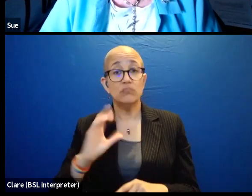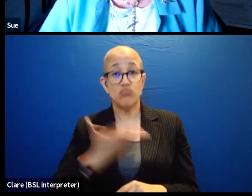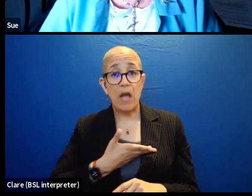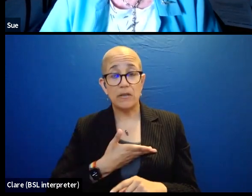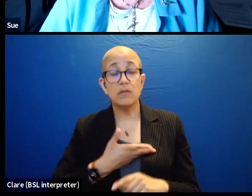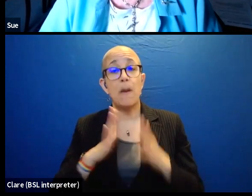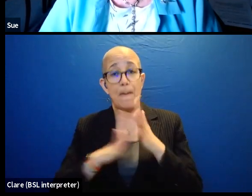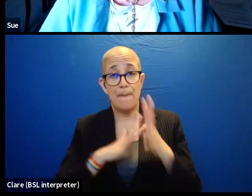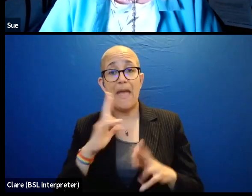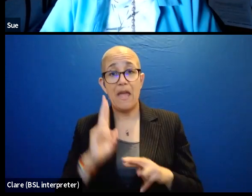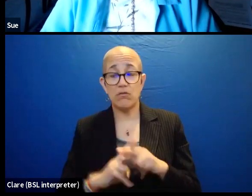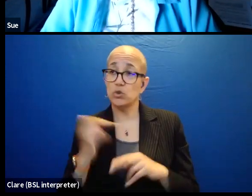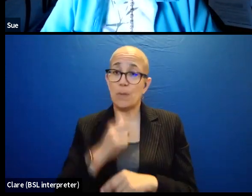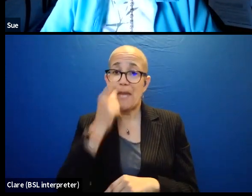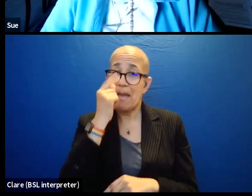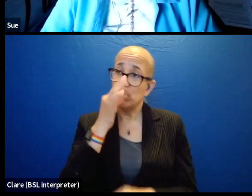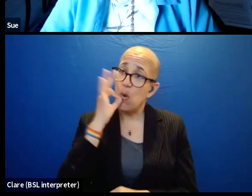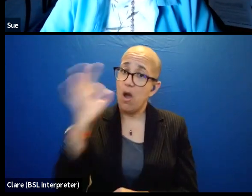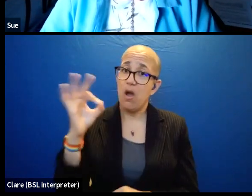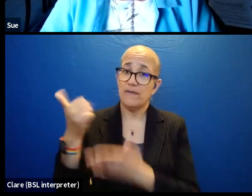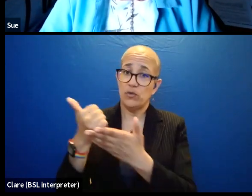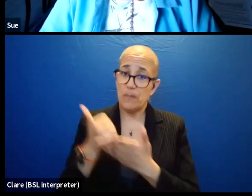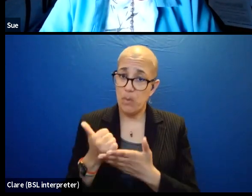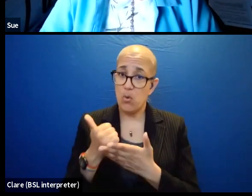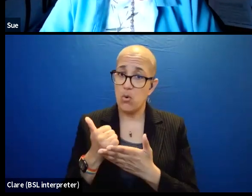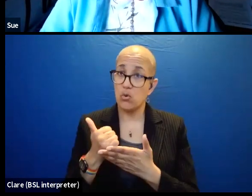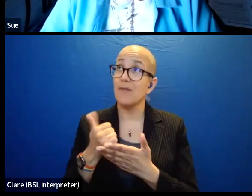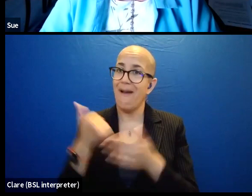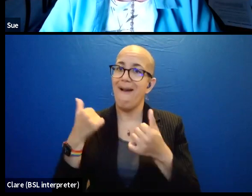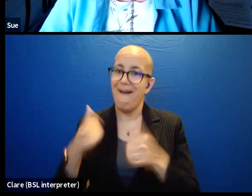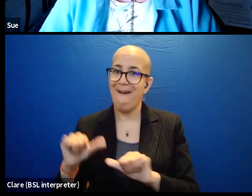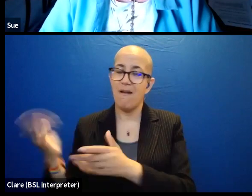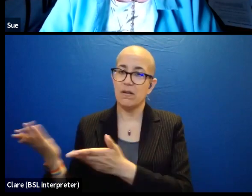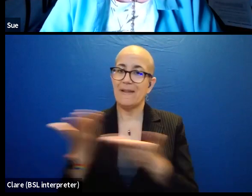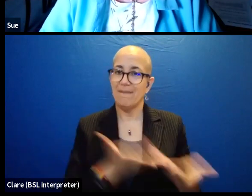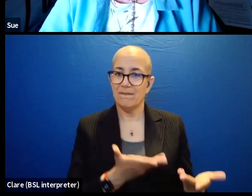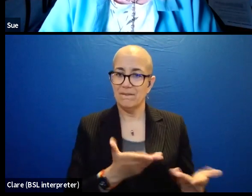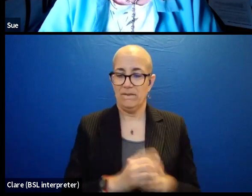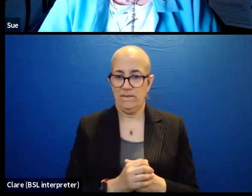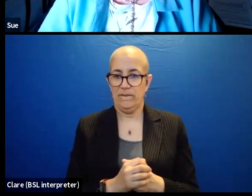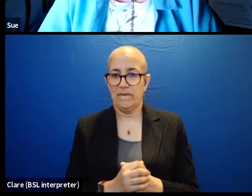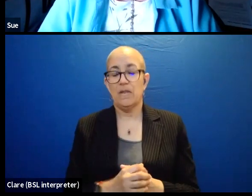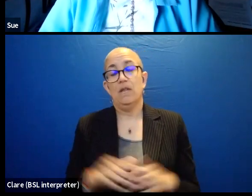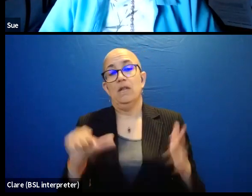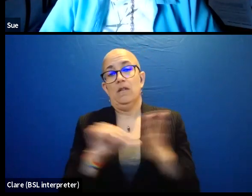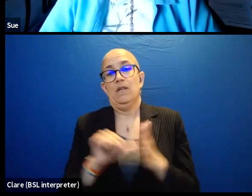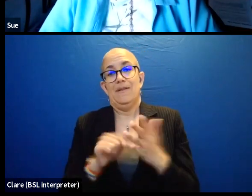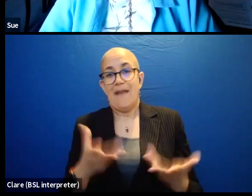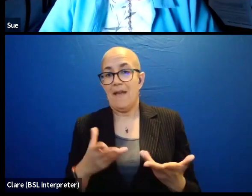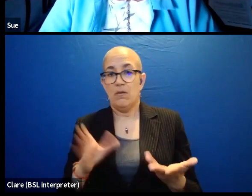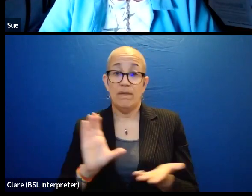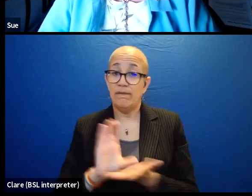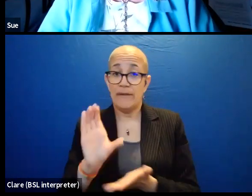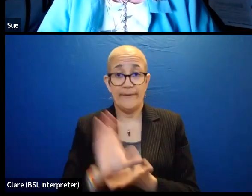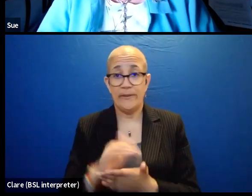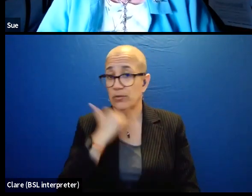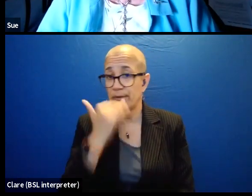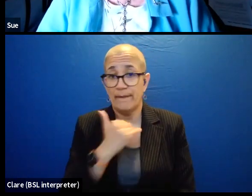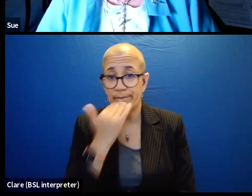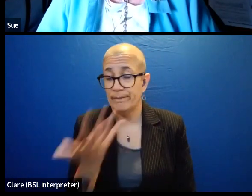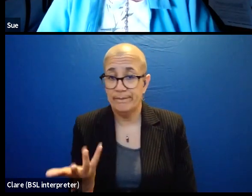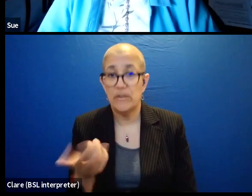to be able to ask for that support and that support be given. The problem we have now with a system that is so underfunded is that the fight